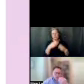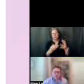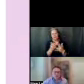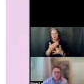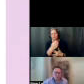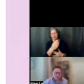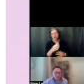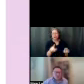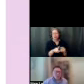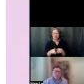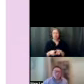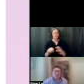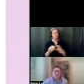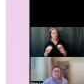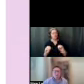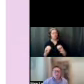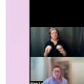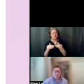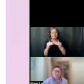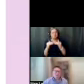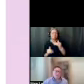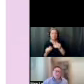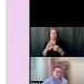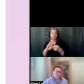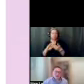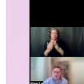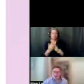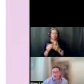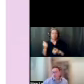the stigma is suppressed. A